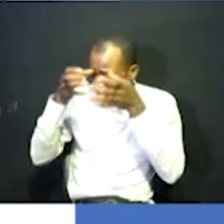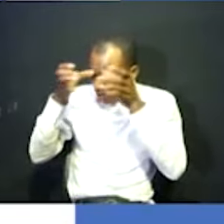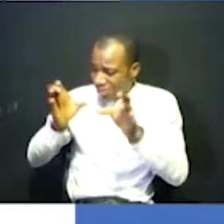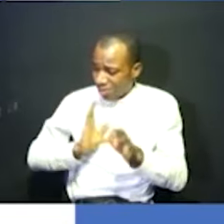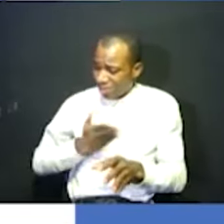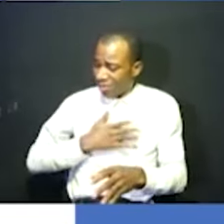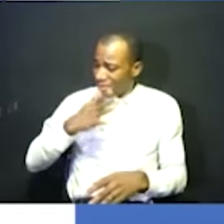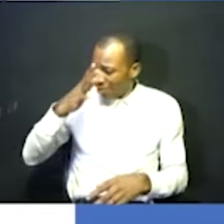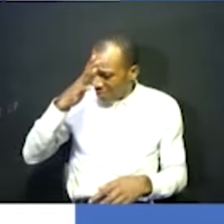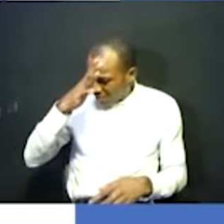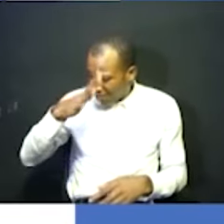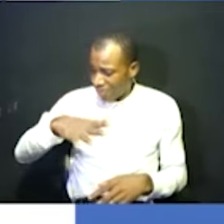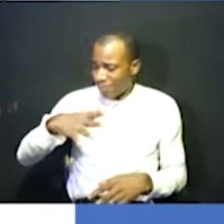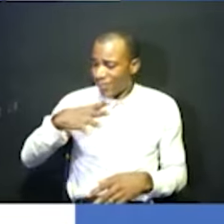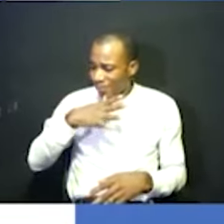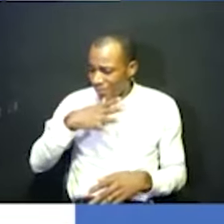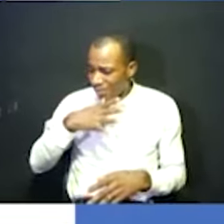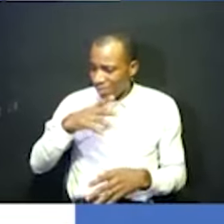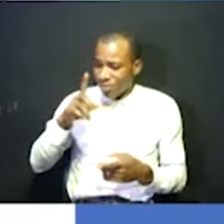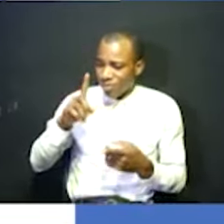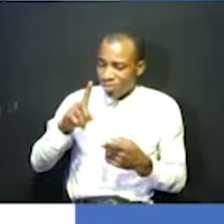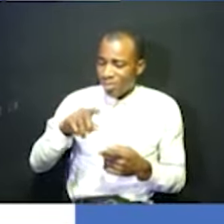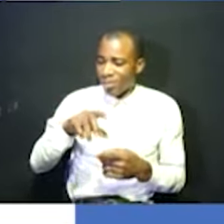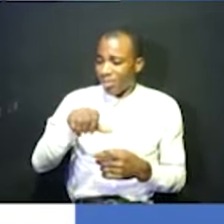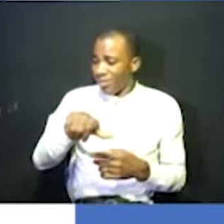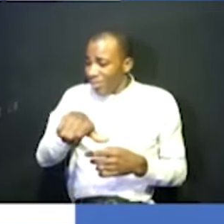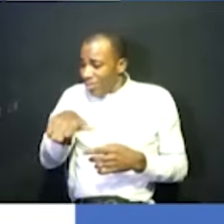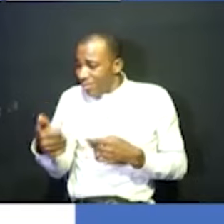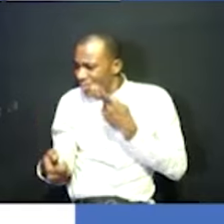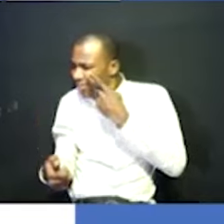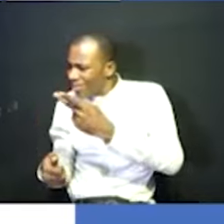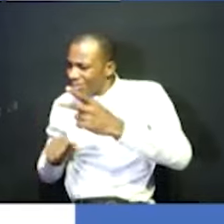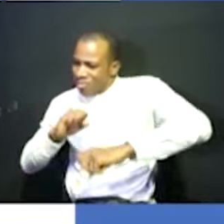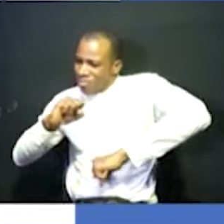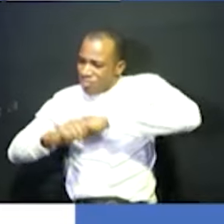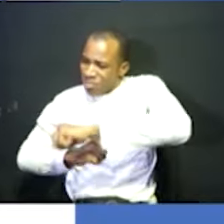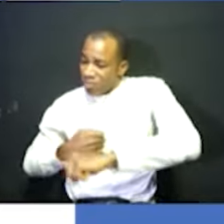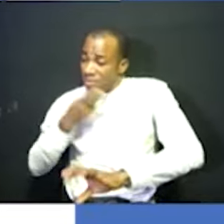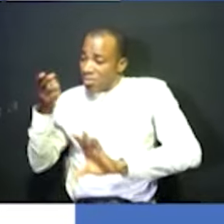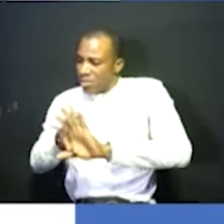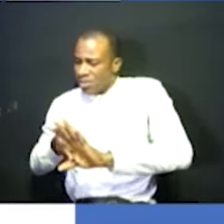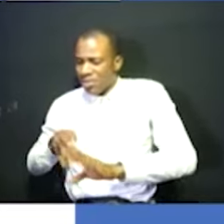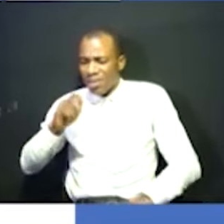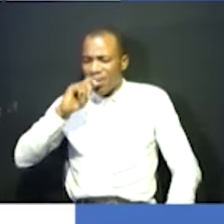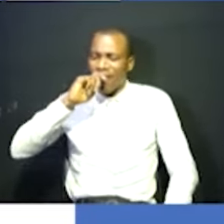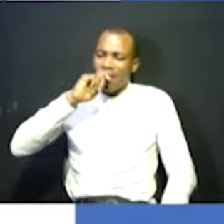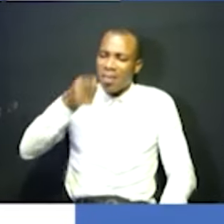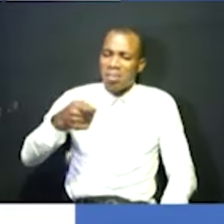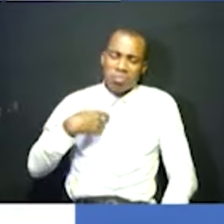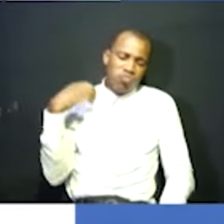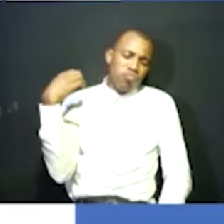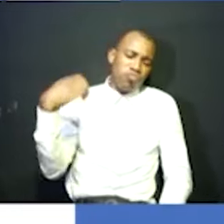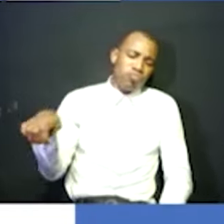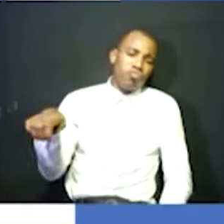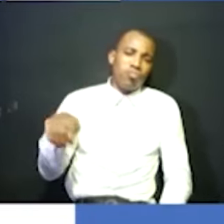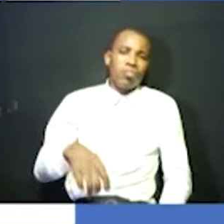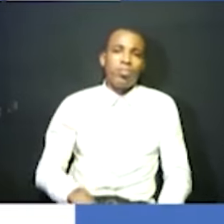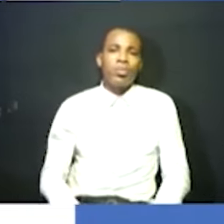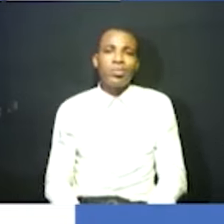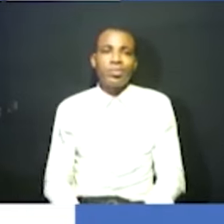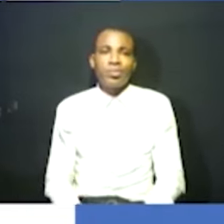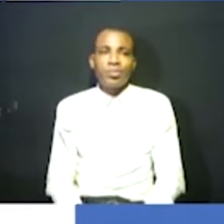and we don't like what we see. Mummy, you shouldn't know person can hear. Or say, "Me, yeah, my dream, say, me worry." Nasa, your